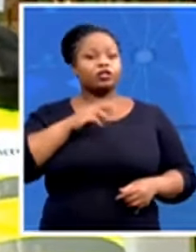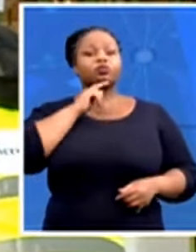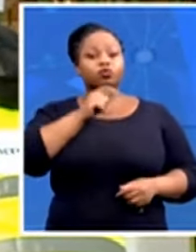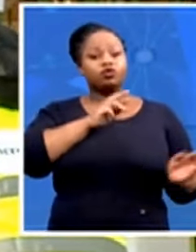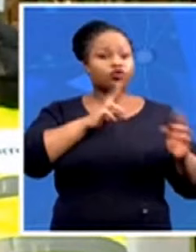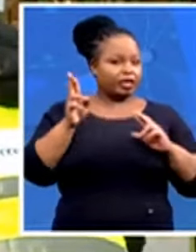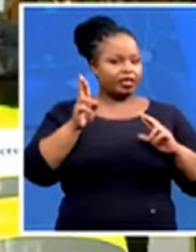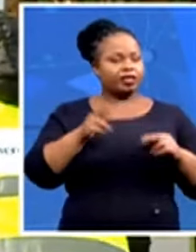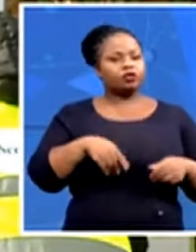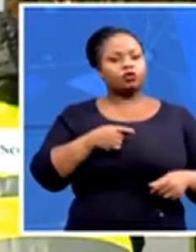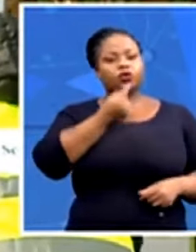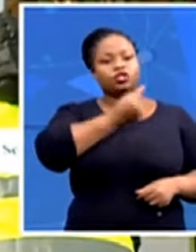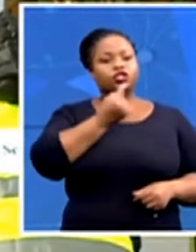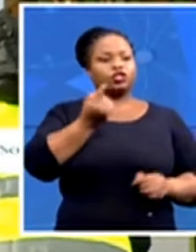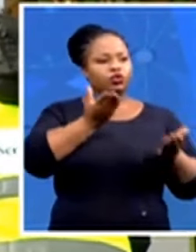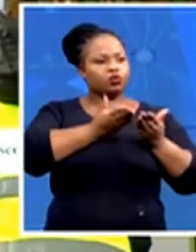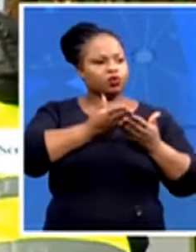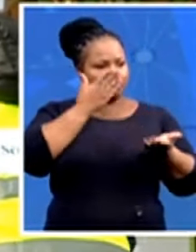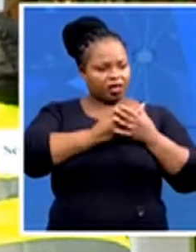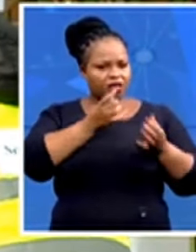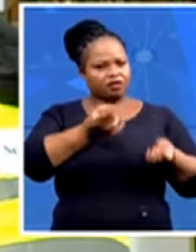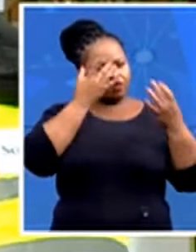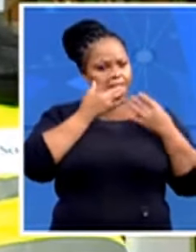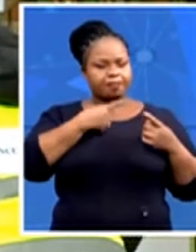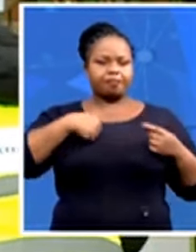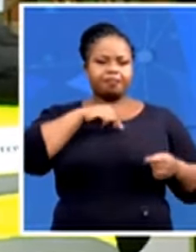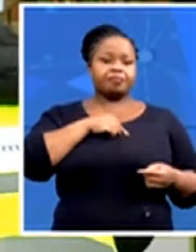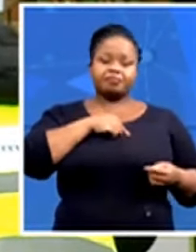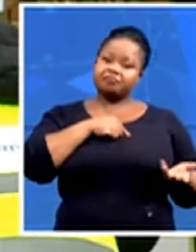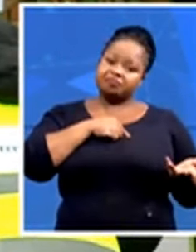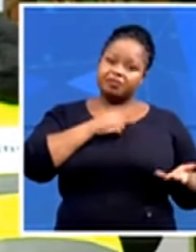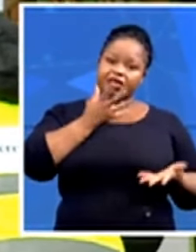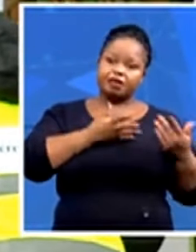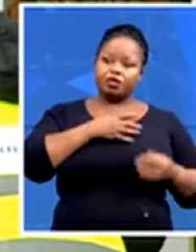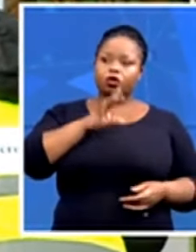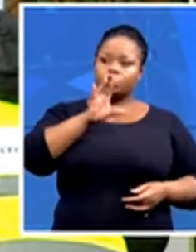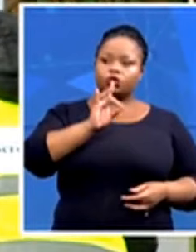us an indication whether on Tuesday will they be able to